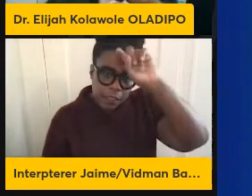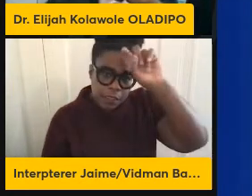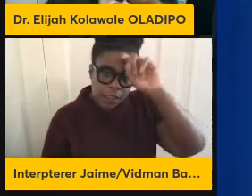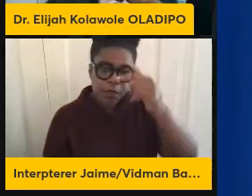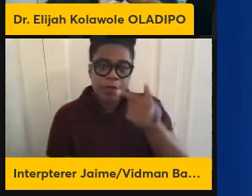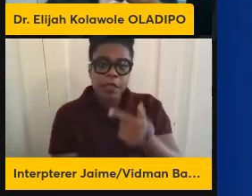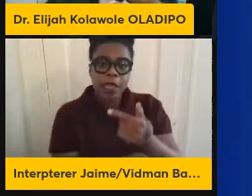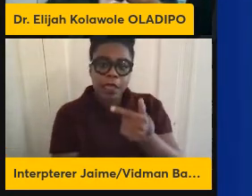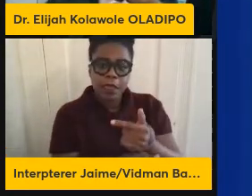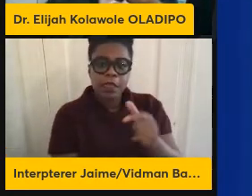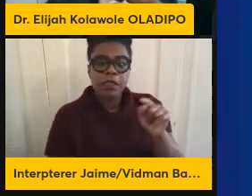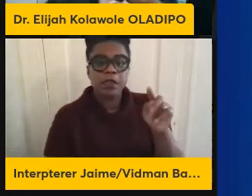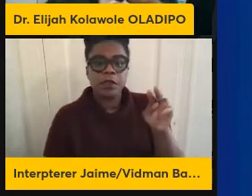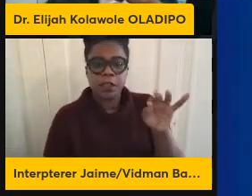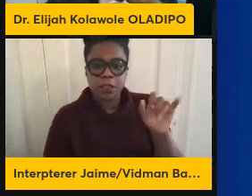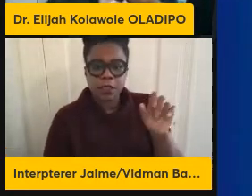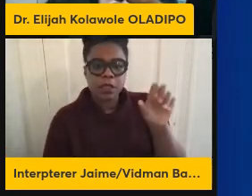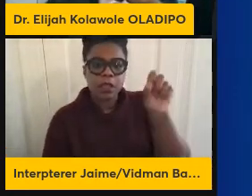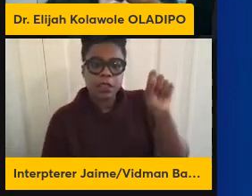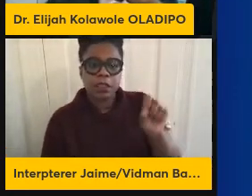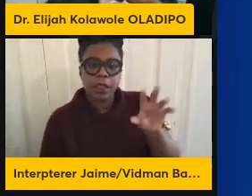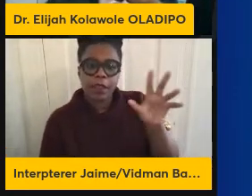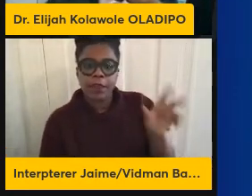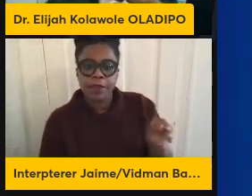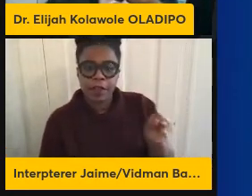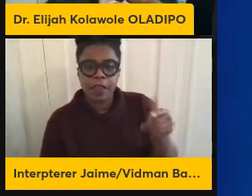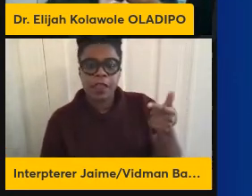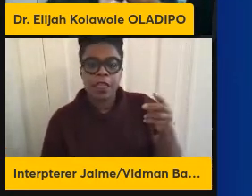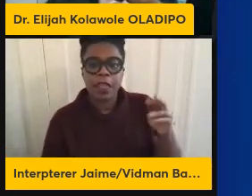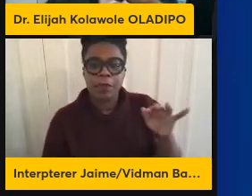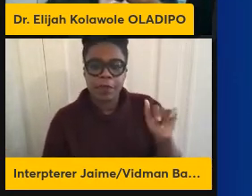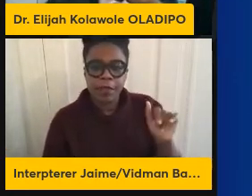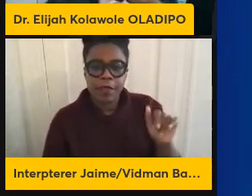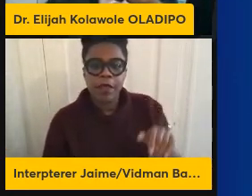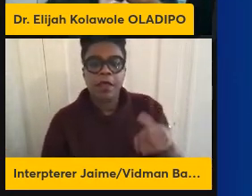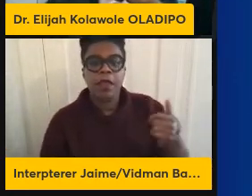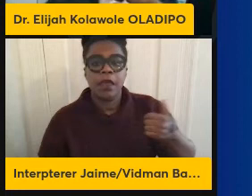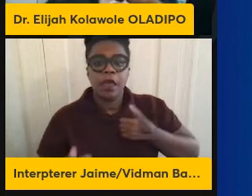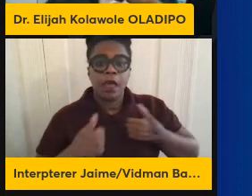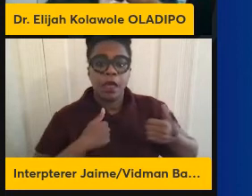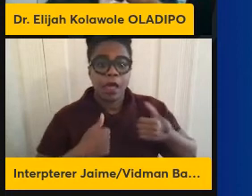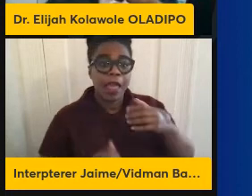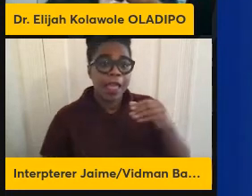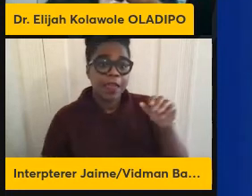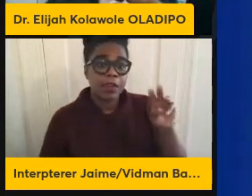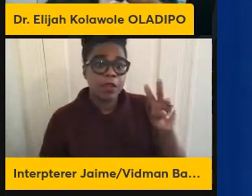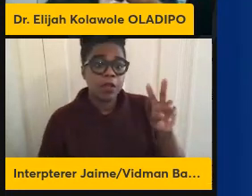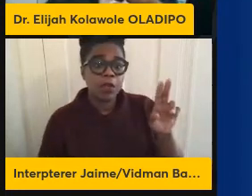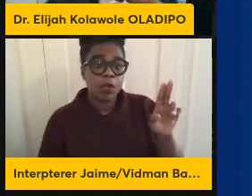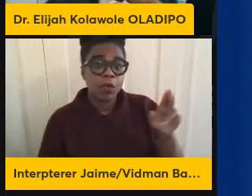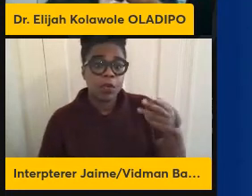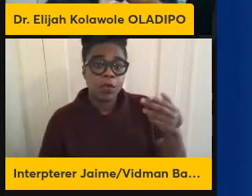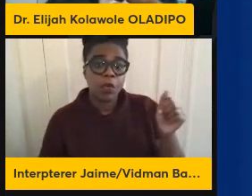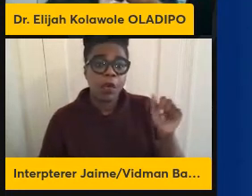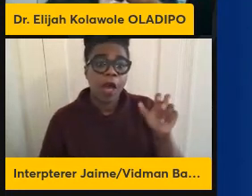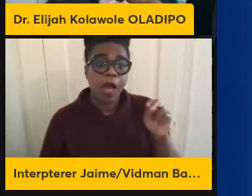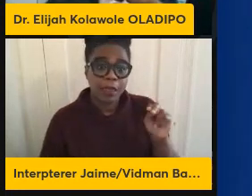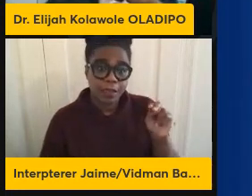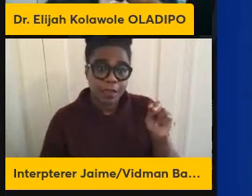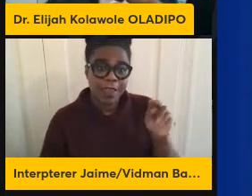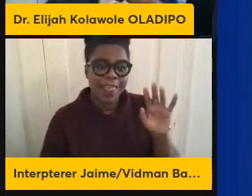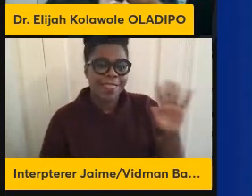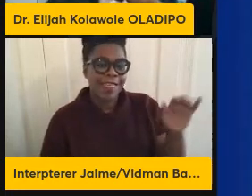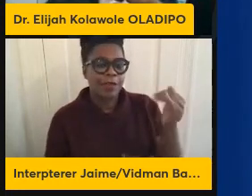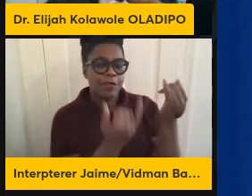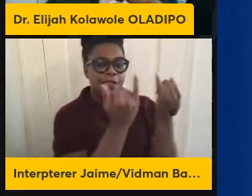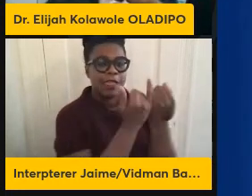Ghana, Tunisia, South Africa, Gambia, the Republic of Congo, and even the Wuhan, who was the reference isolate for this